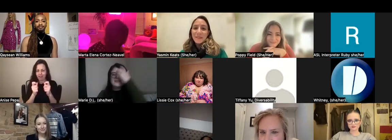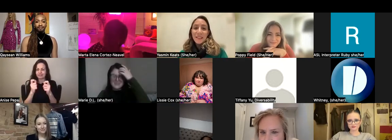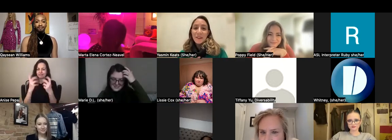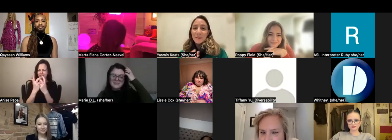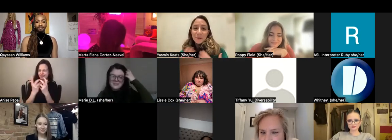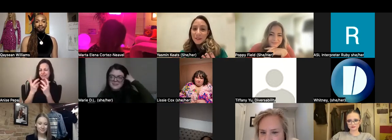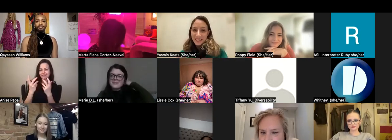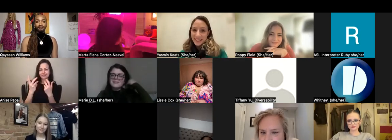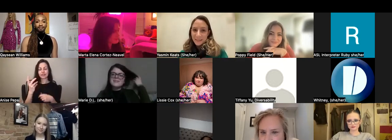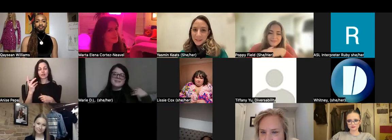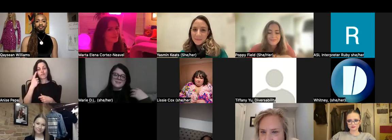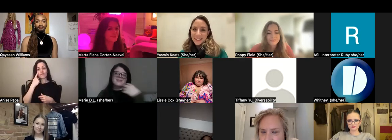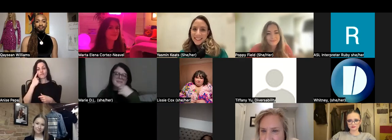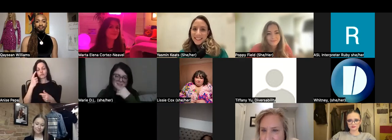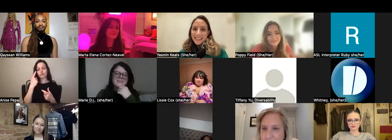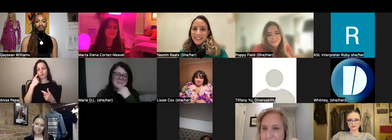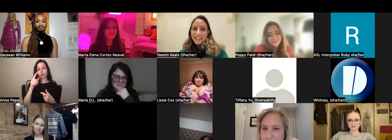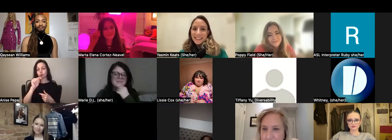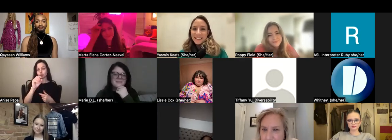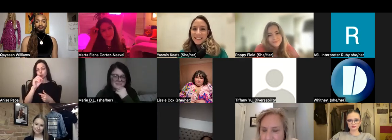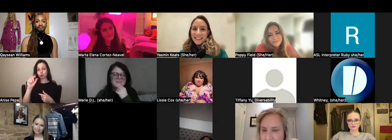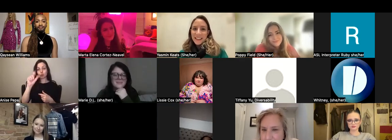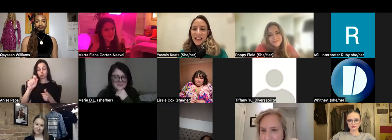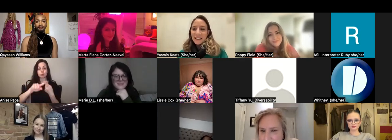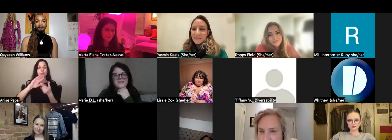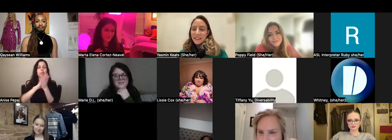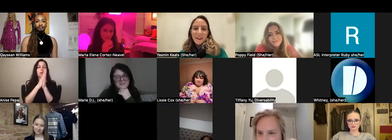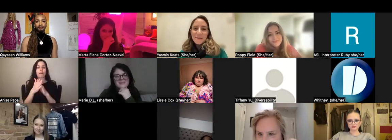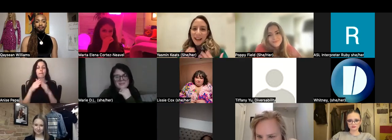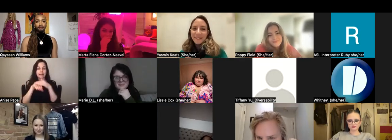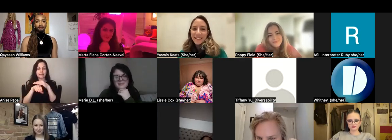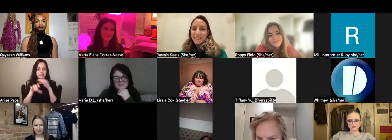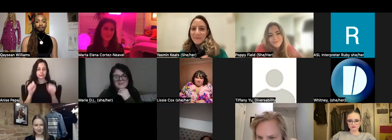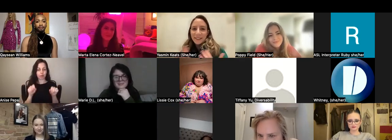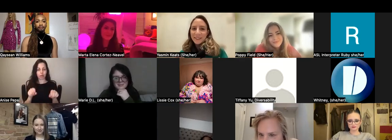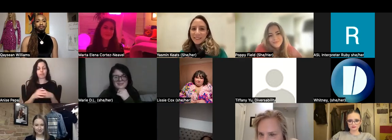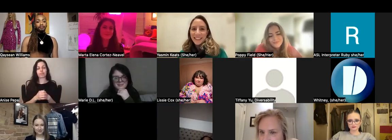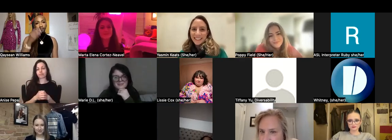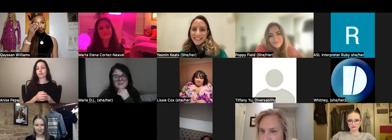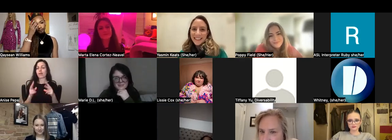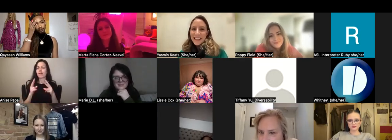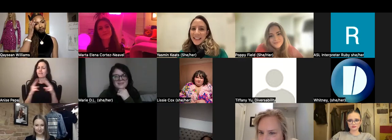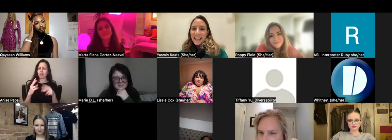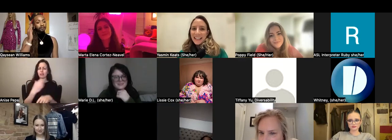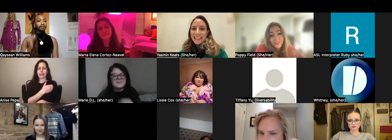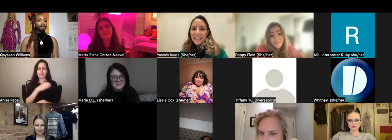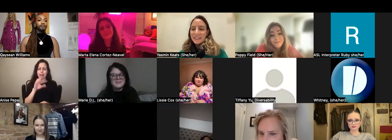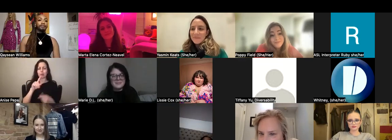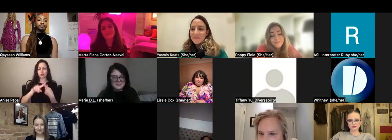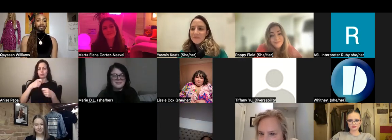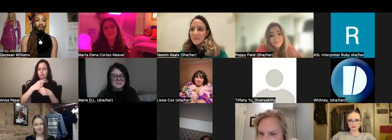important to make those tools accessible, because it's very empowering to make your own things.